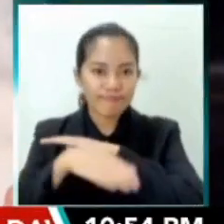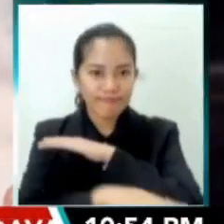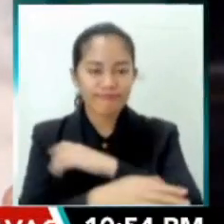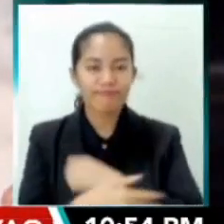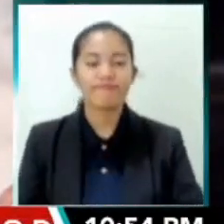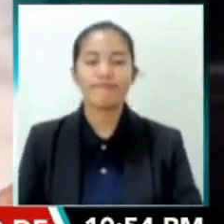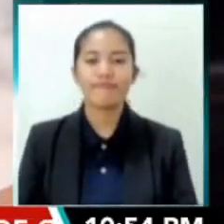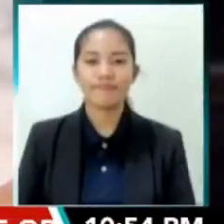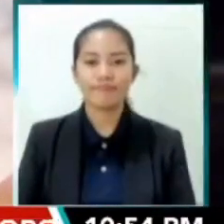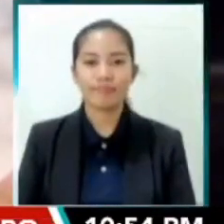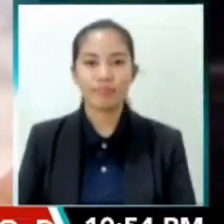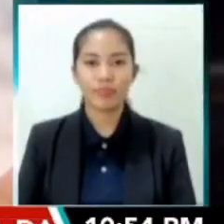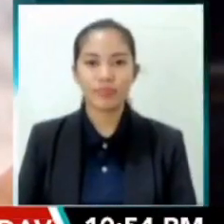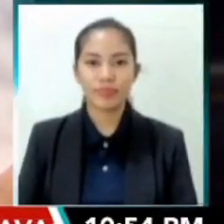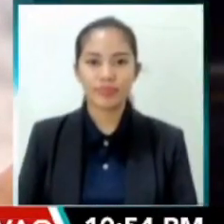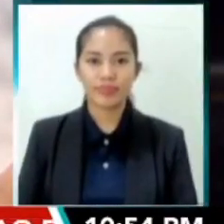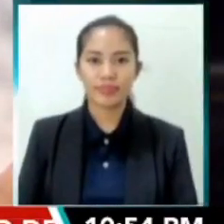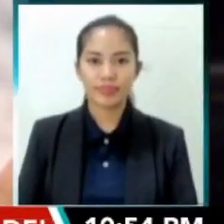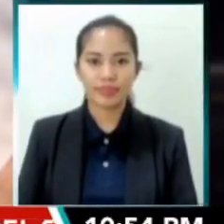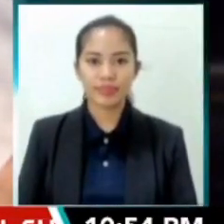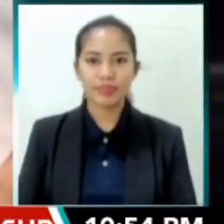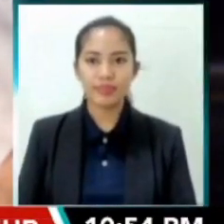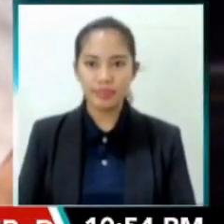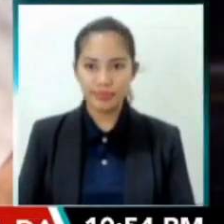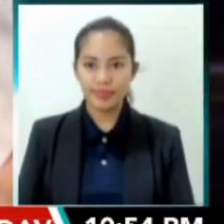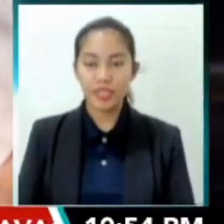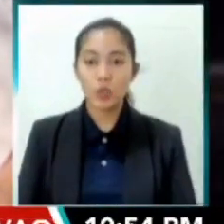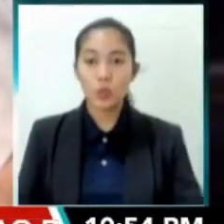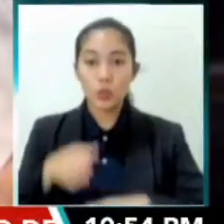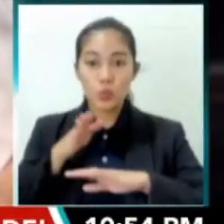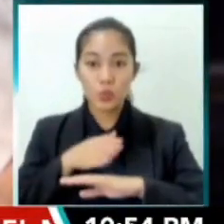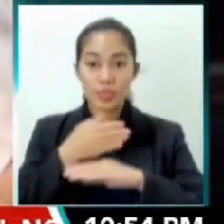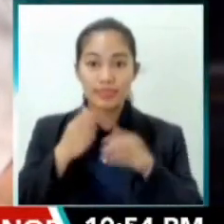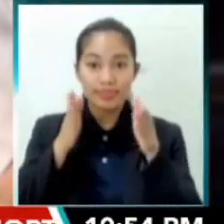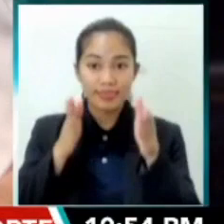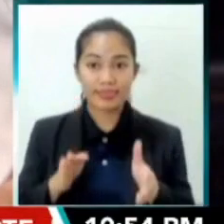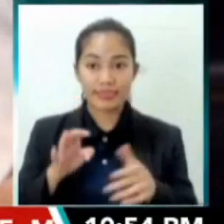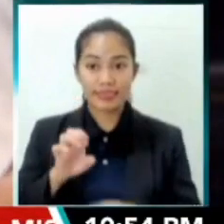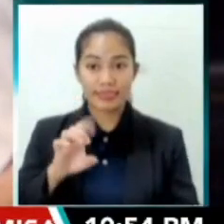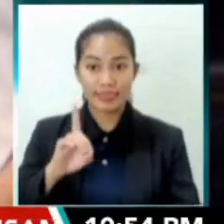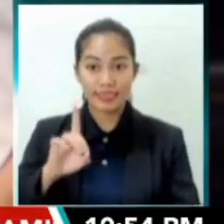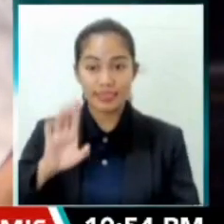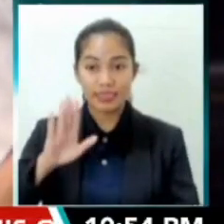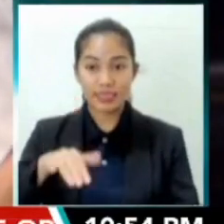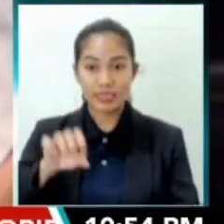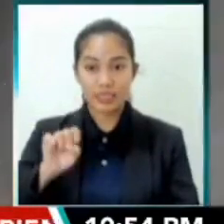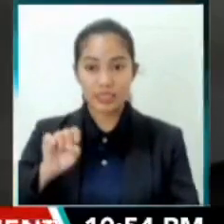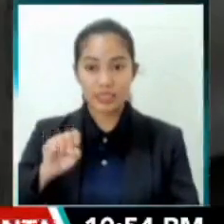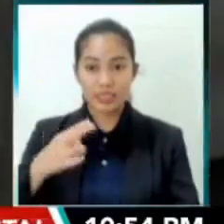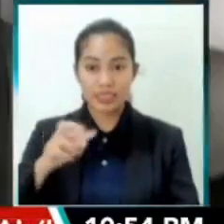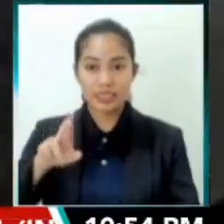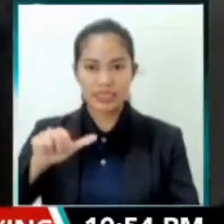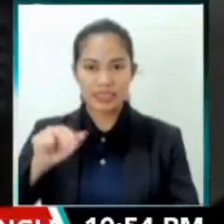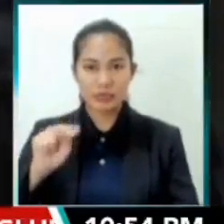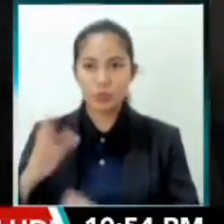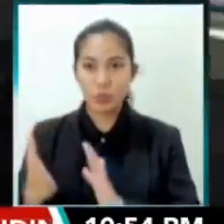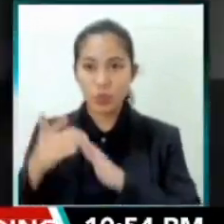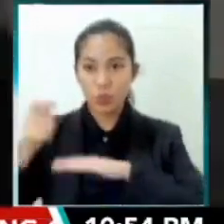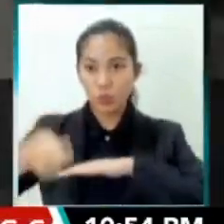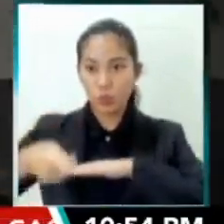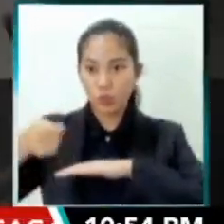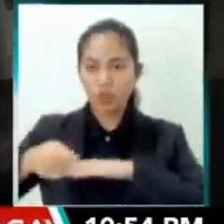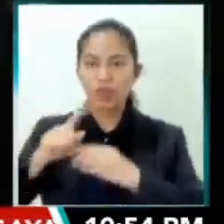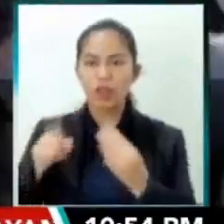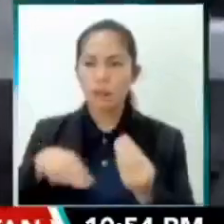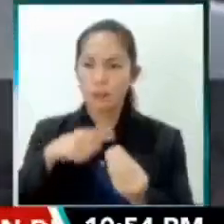humarapang british pop singer songwriter nasi ed shiran sakortesa london dahliansa copyright claims